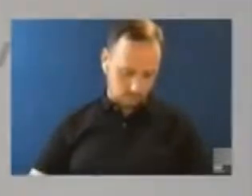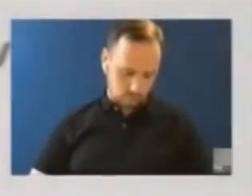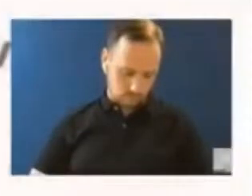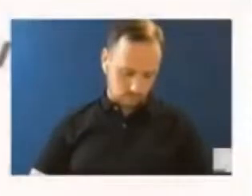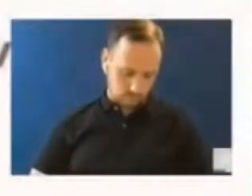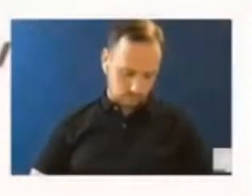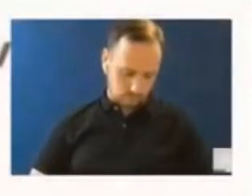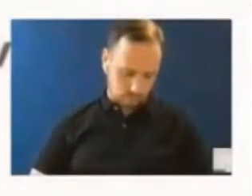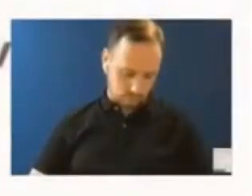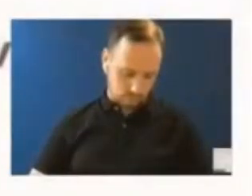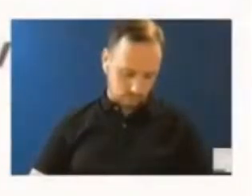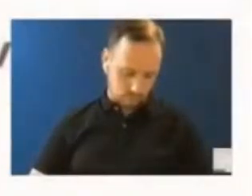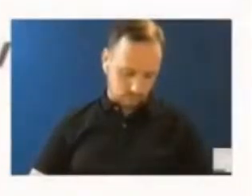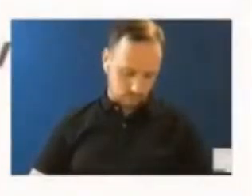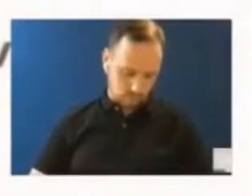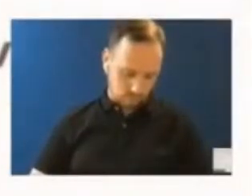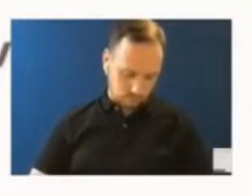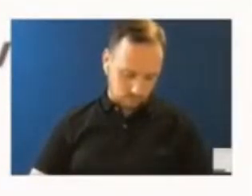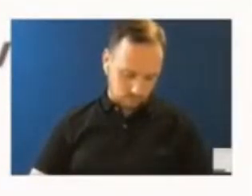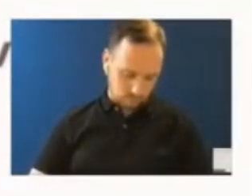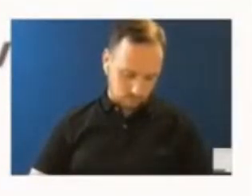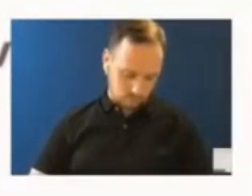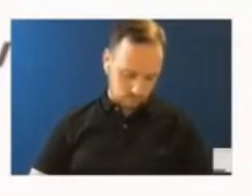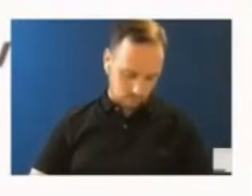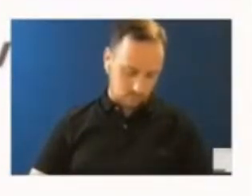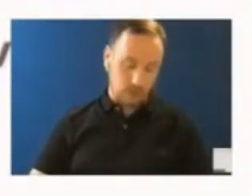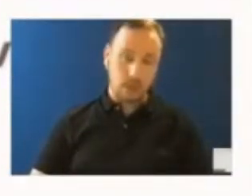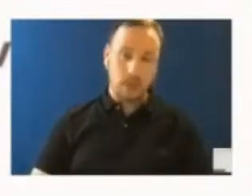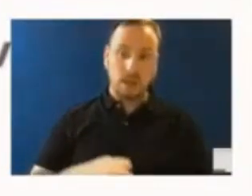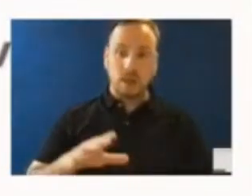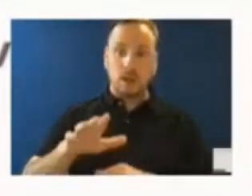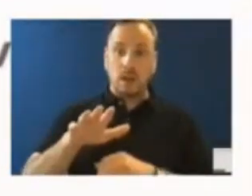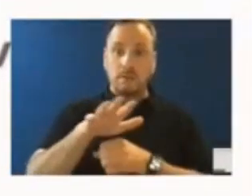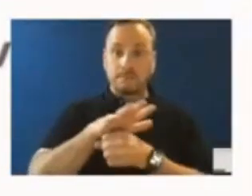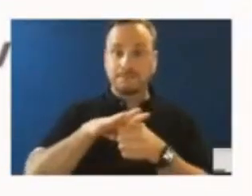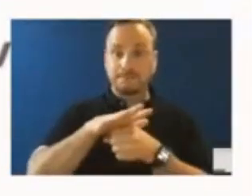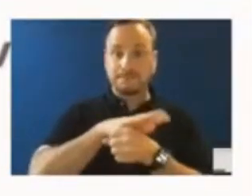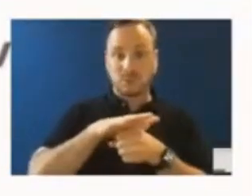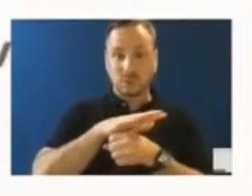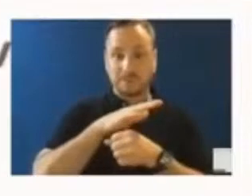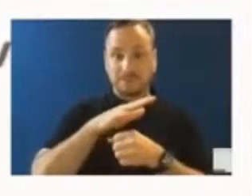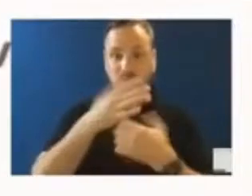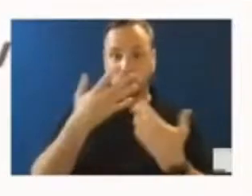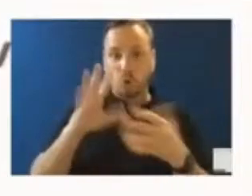or on the slide, the district has invested $3.7 million.